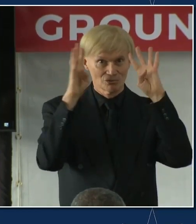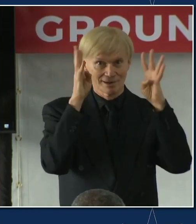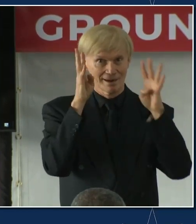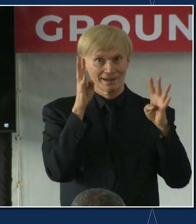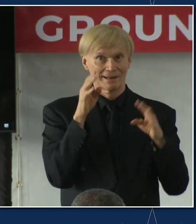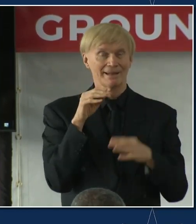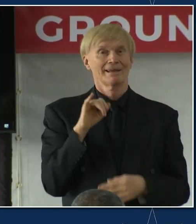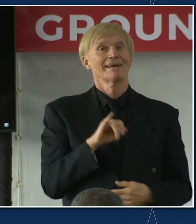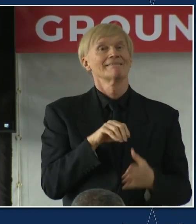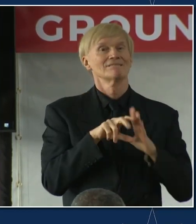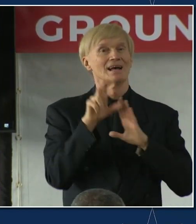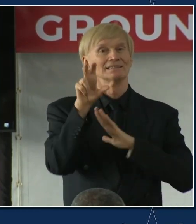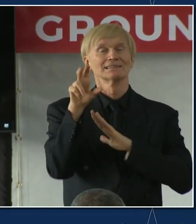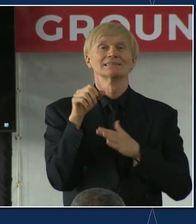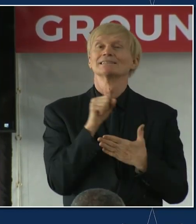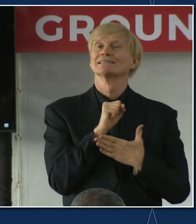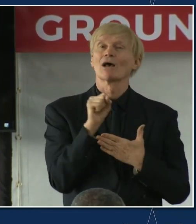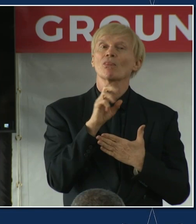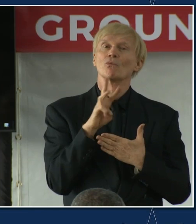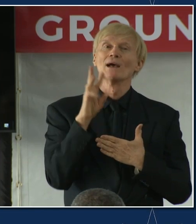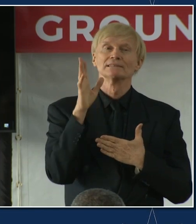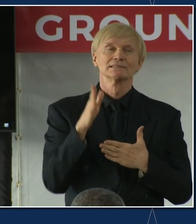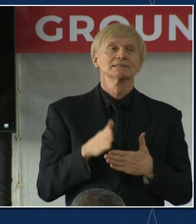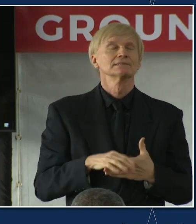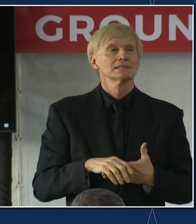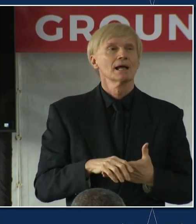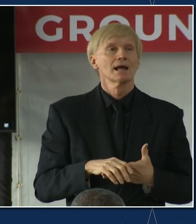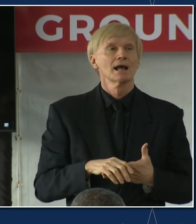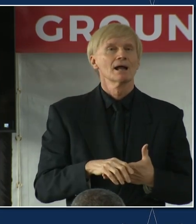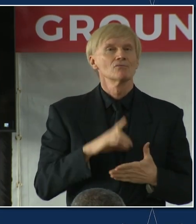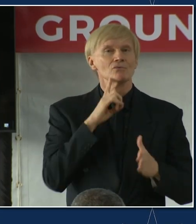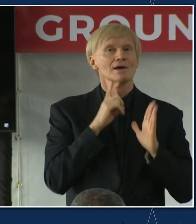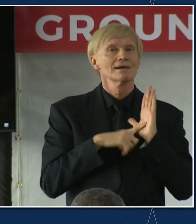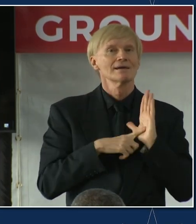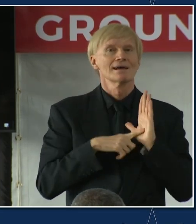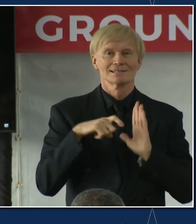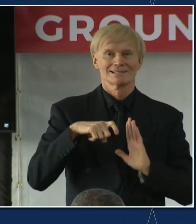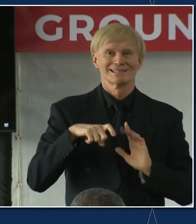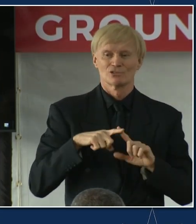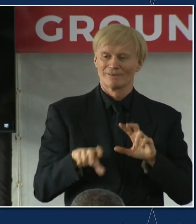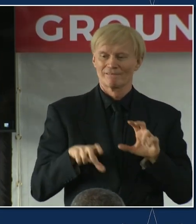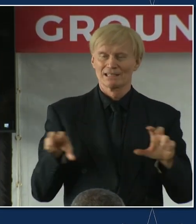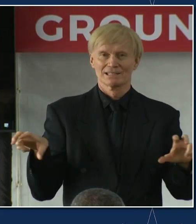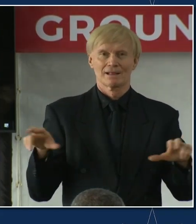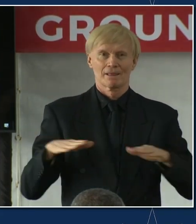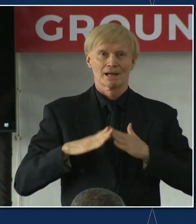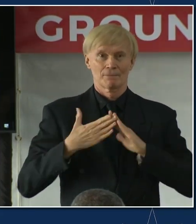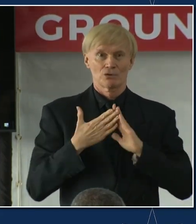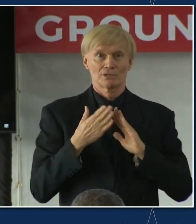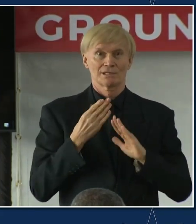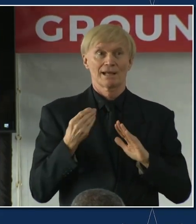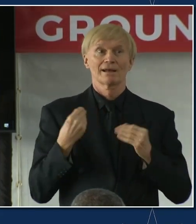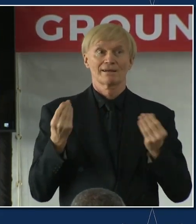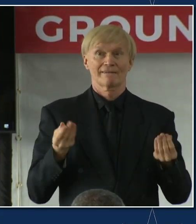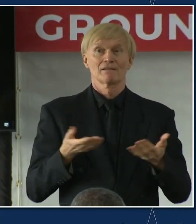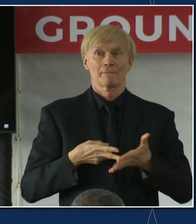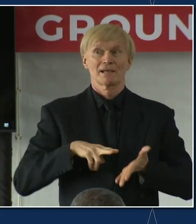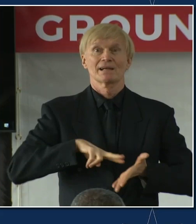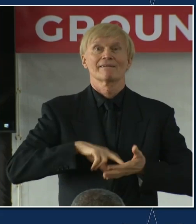Invest Southwest, for recognizing the need to invest in our communities in a meaningful